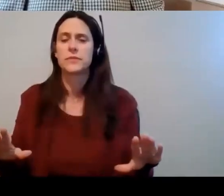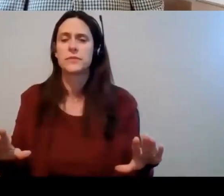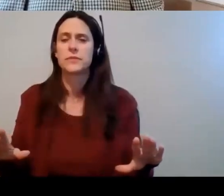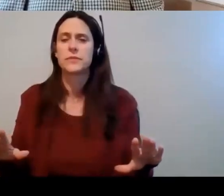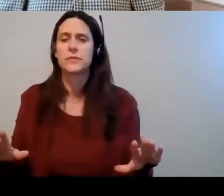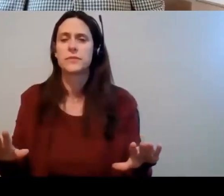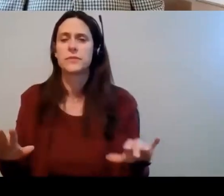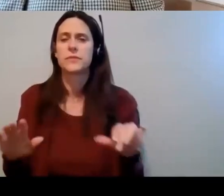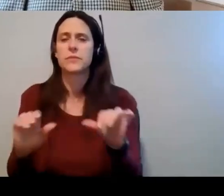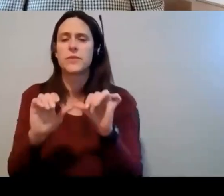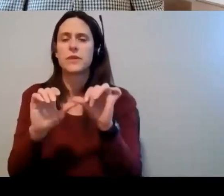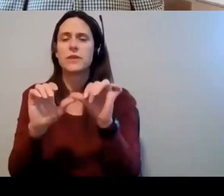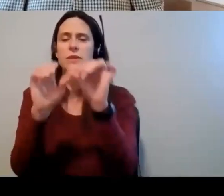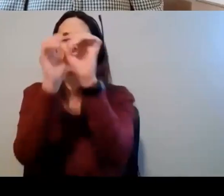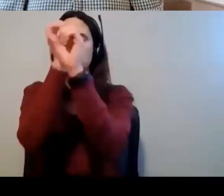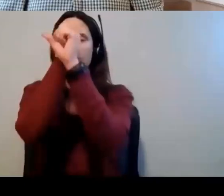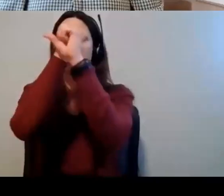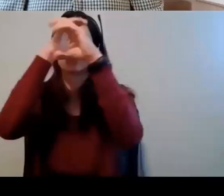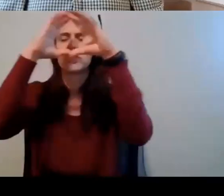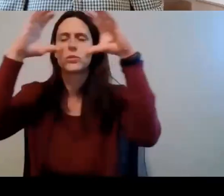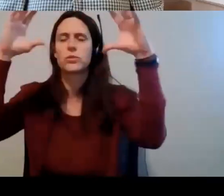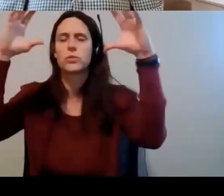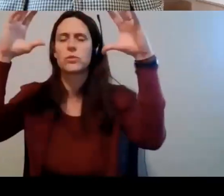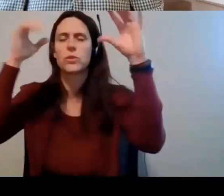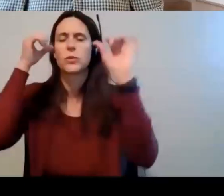Continue to picture yourself in this place while focusing on your breathing.